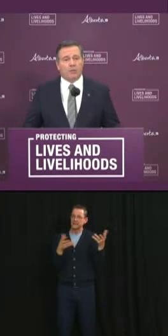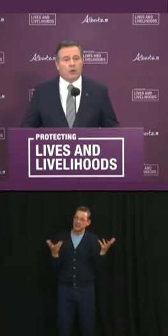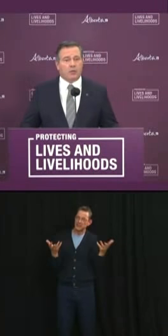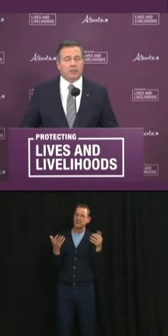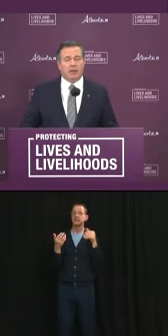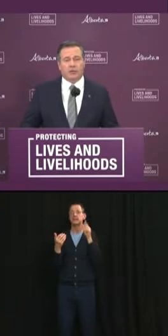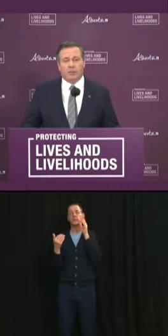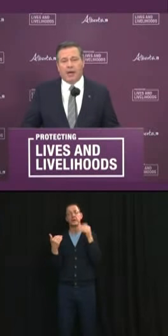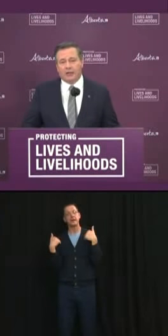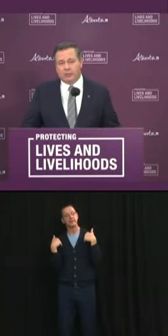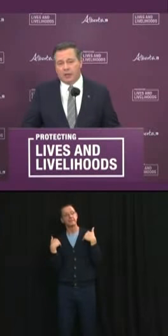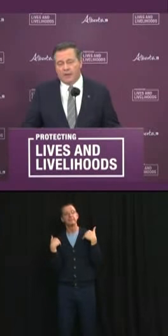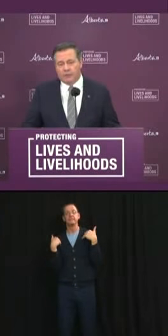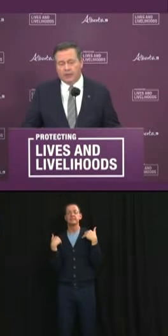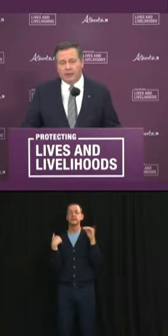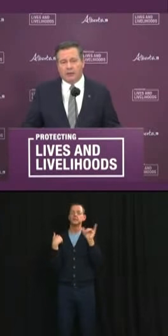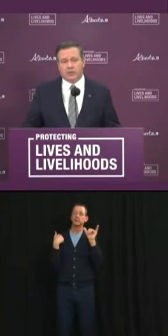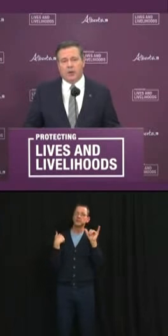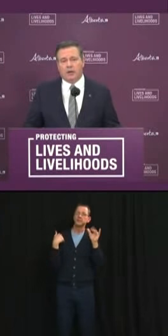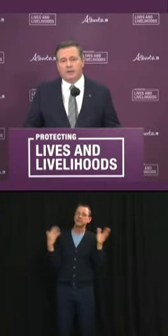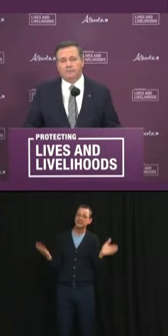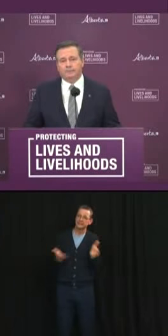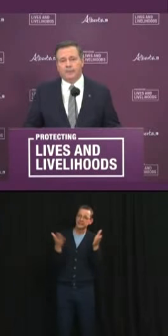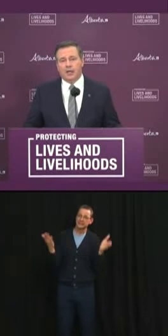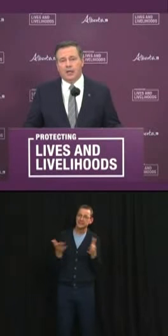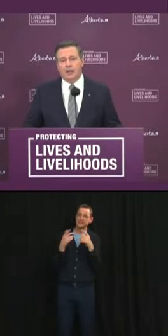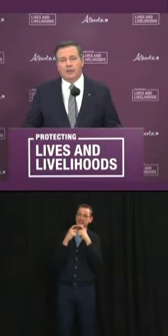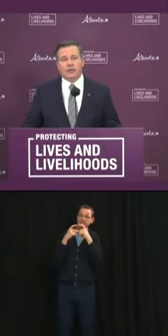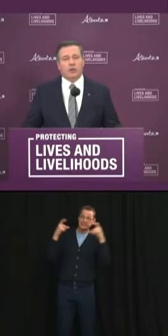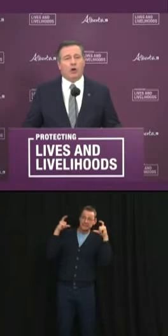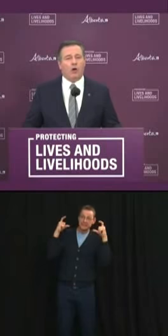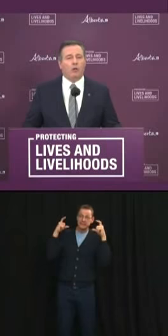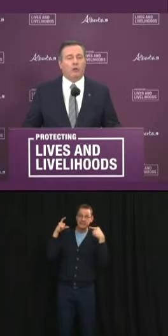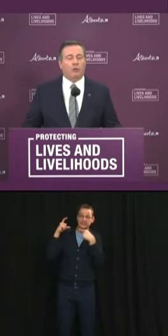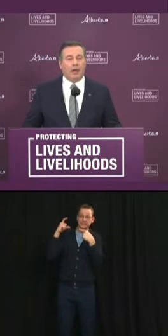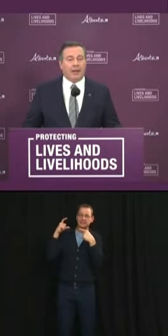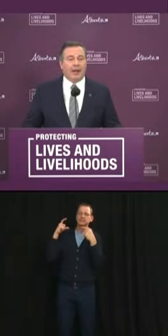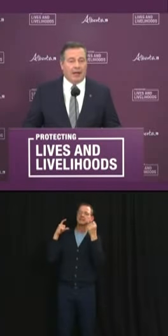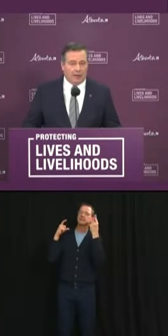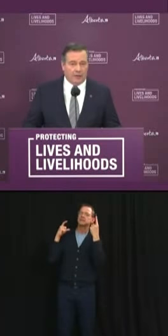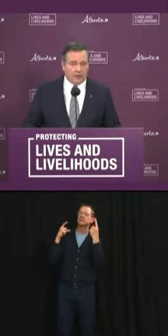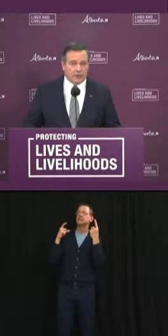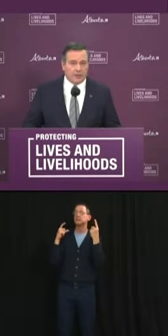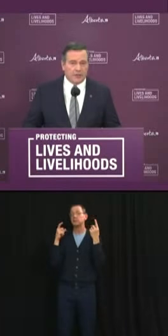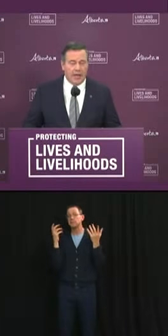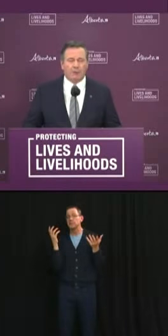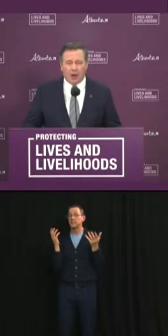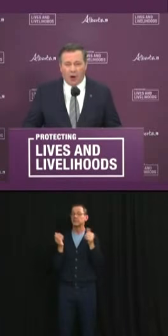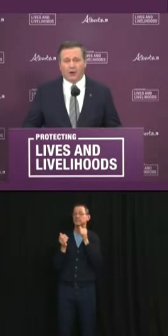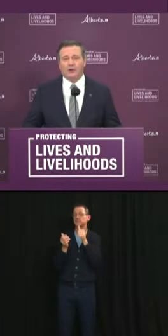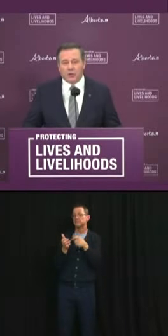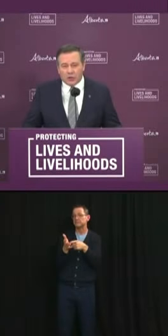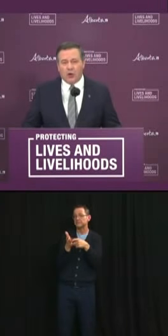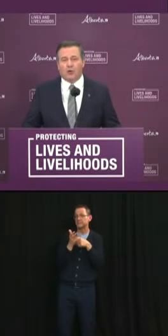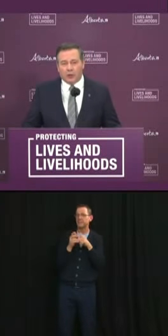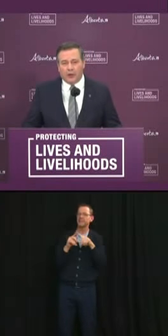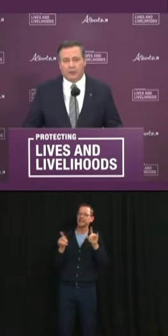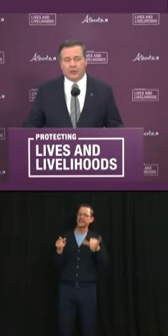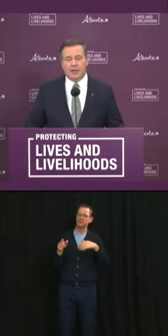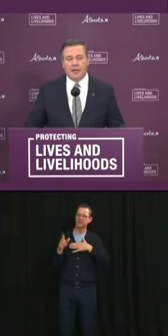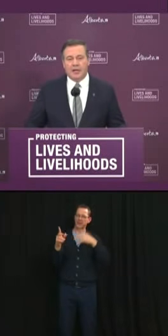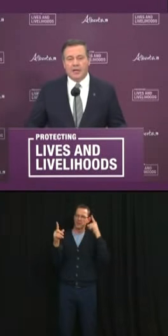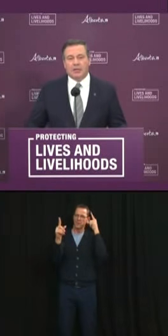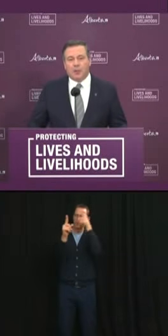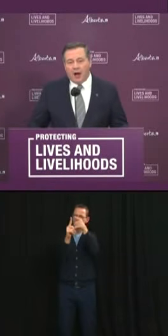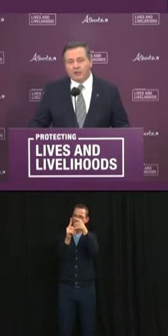We'll share more details on the path to recovery later this month. This is all right ahead of us, and we are so